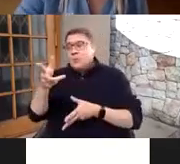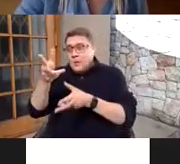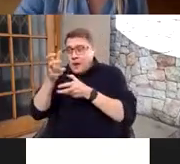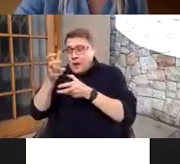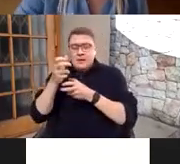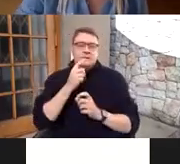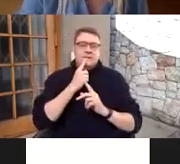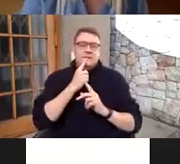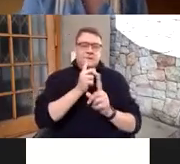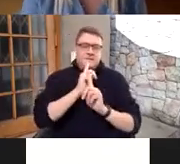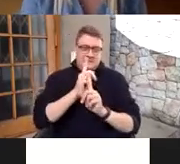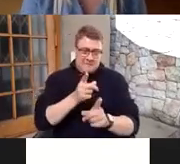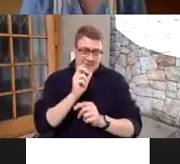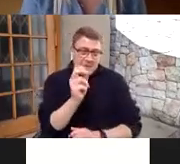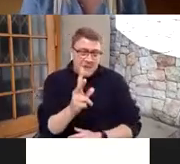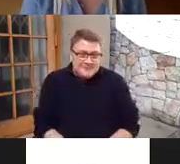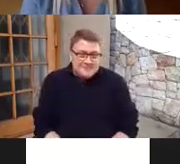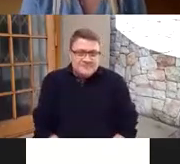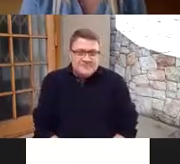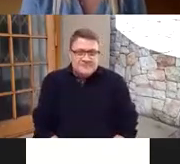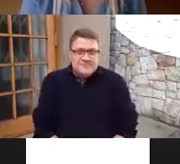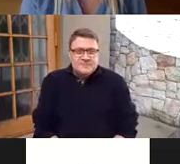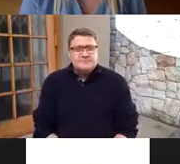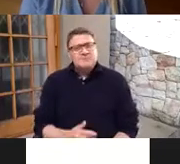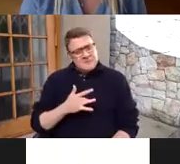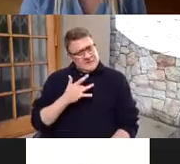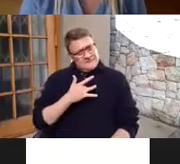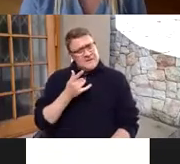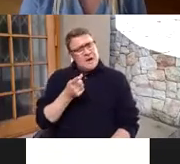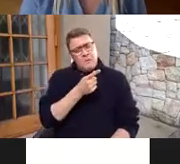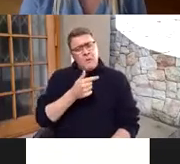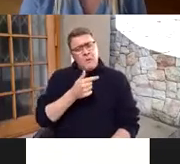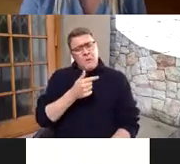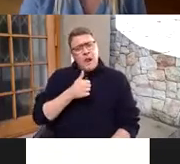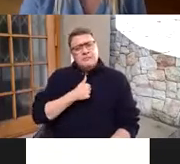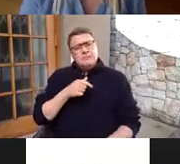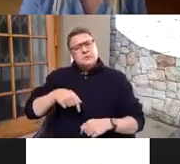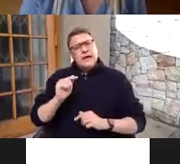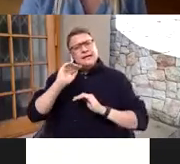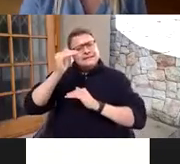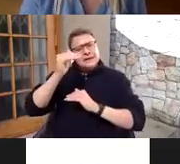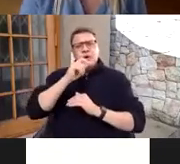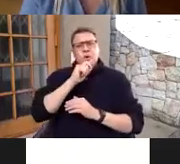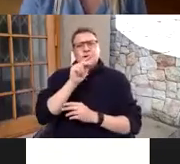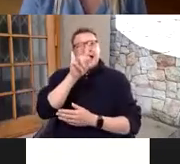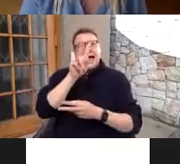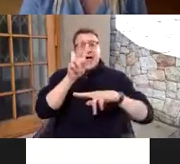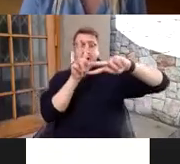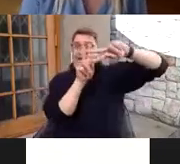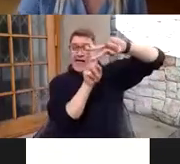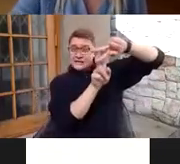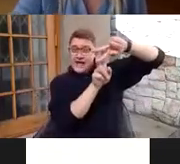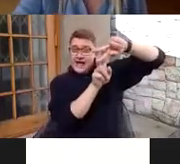session. Also, please feel free to share about today's session using the hashtags